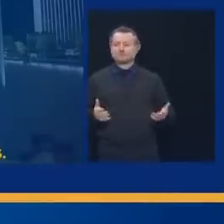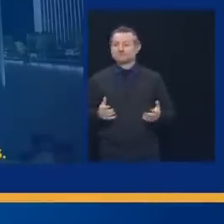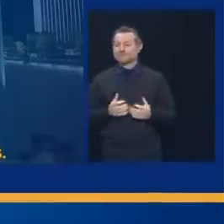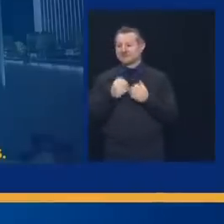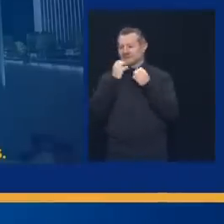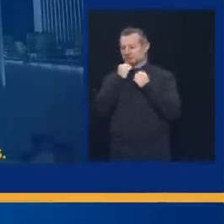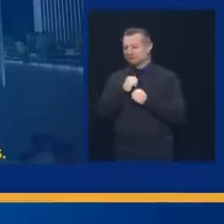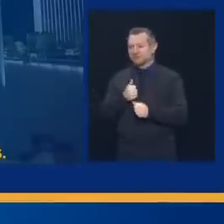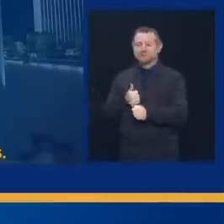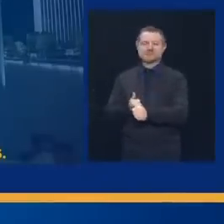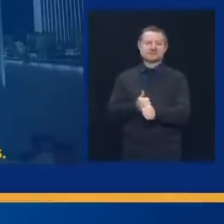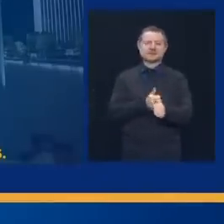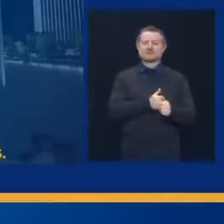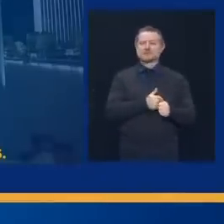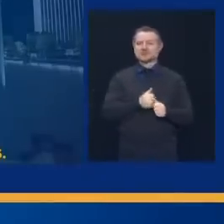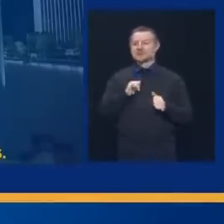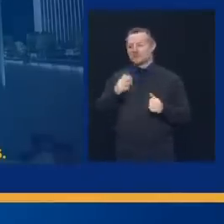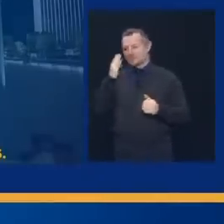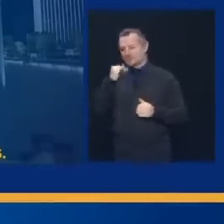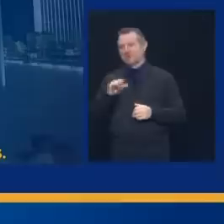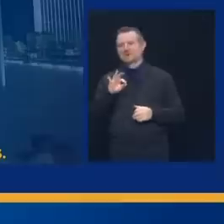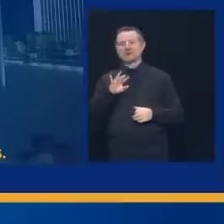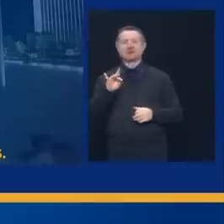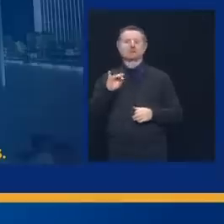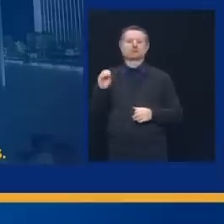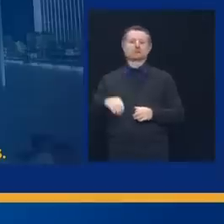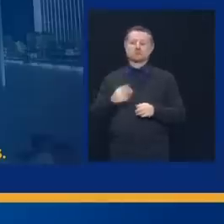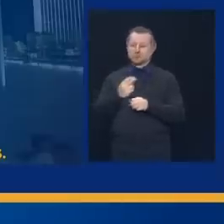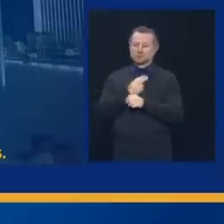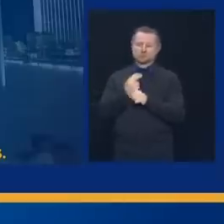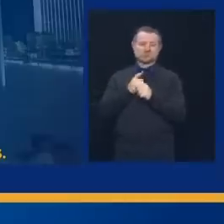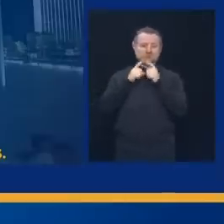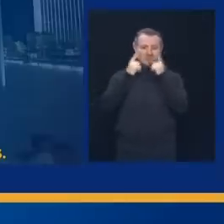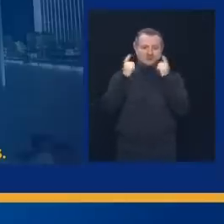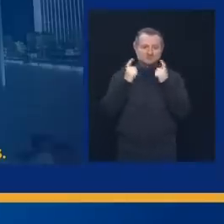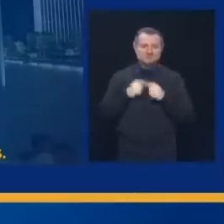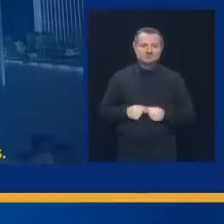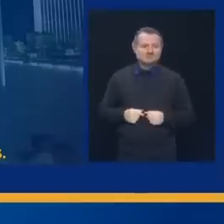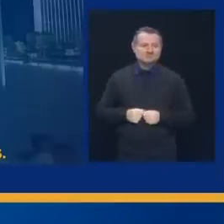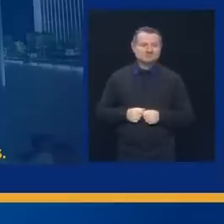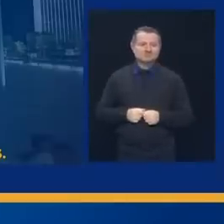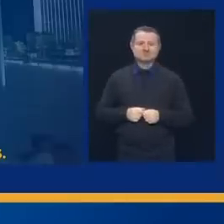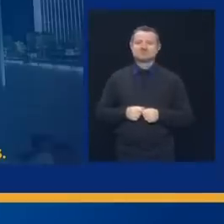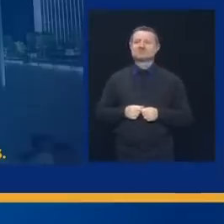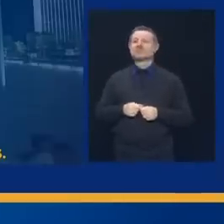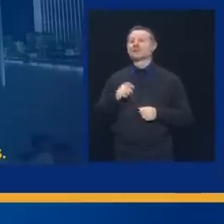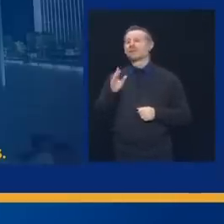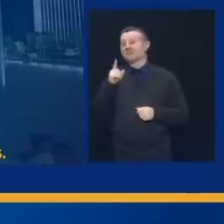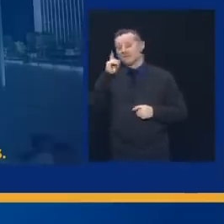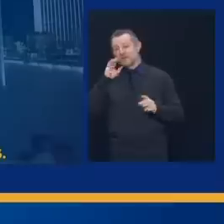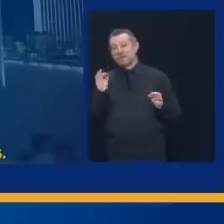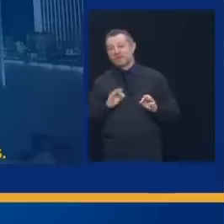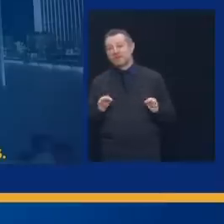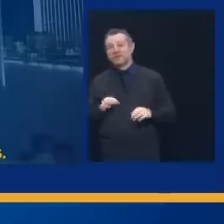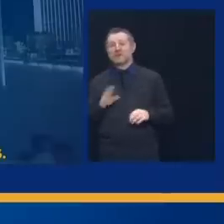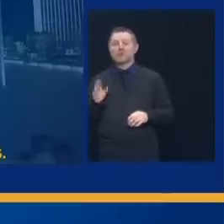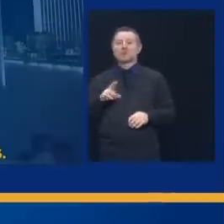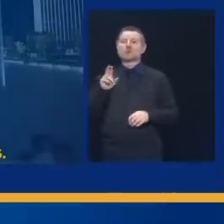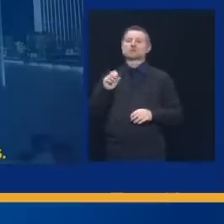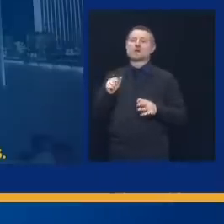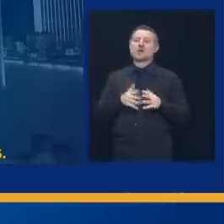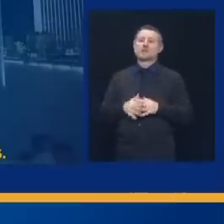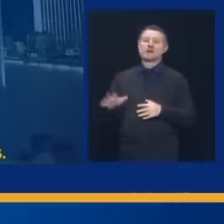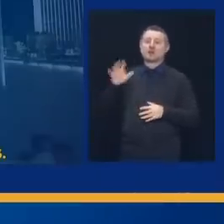themselves. That's why 98, 99%. Don't underestimate the American people. Don't underestimate their goodness,